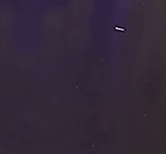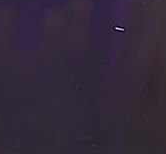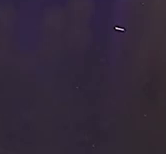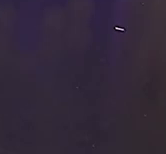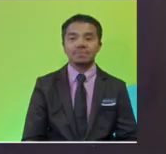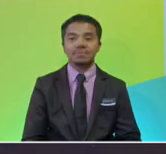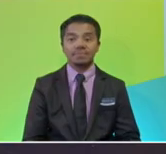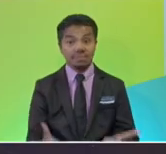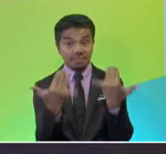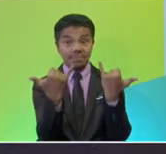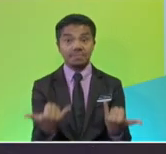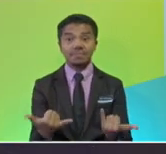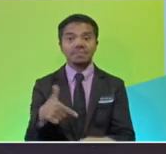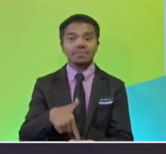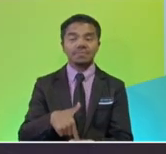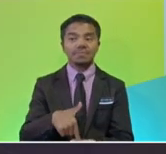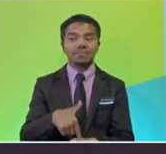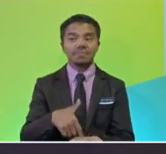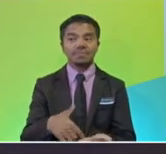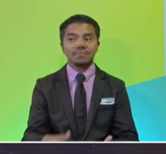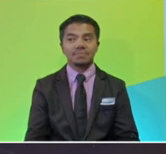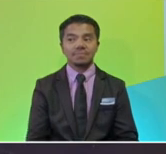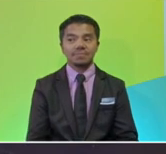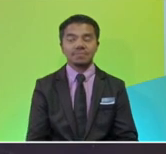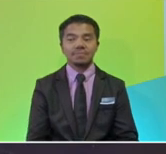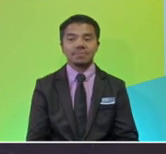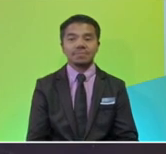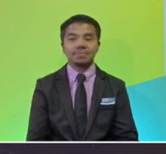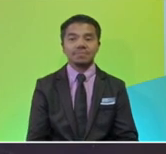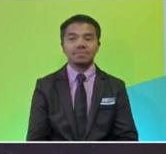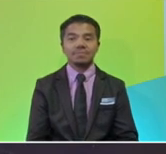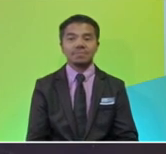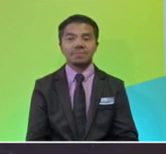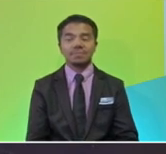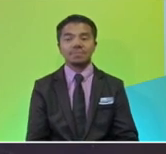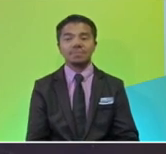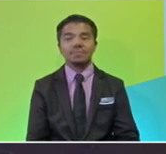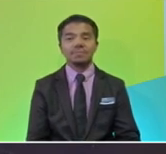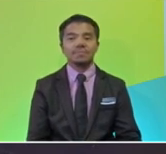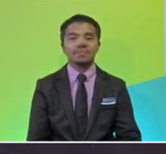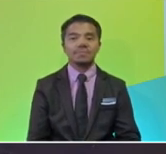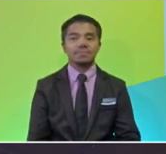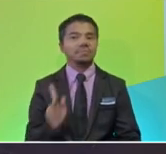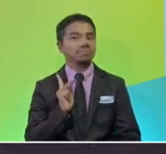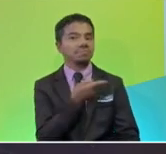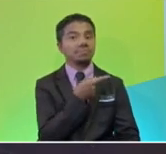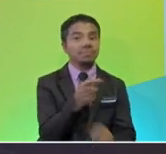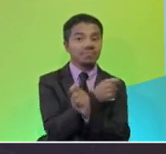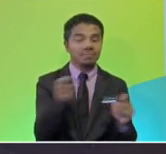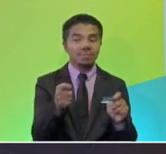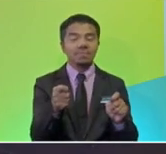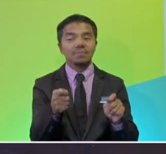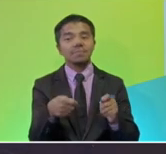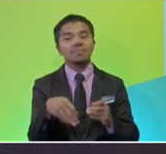our next... Sorry. Okay. So, as usual, for today's class, we are not alone. Yes. We do have